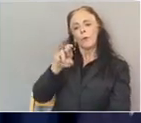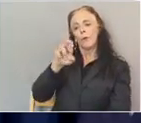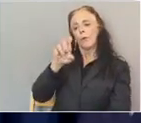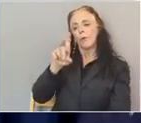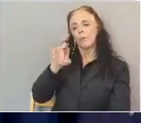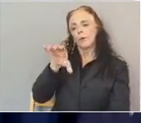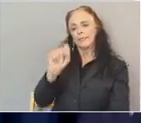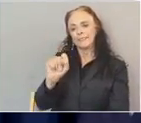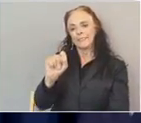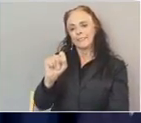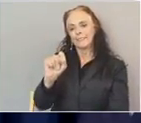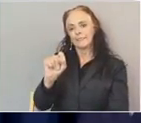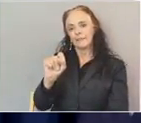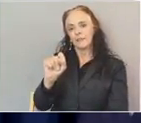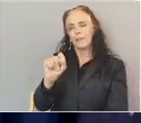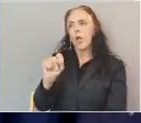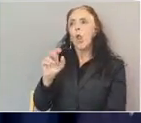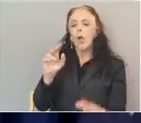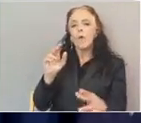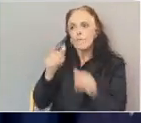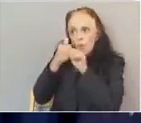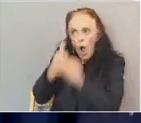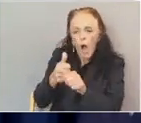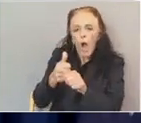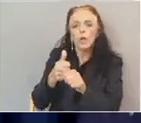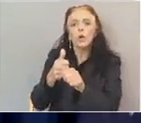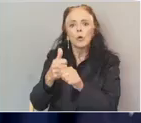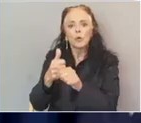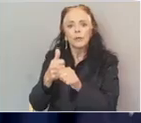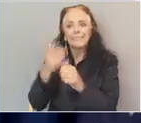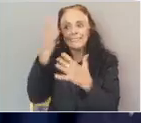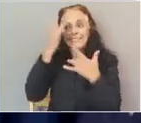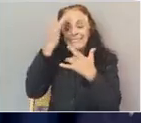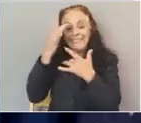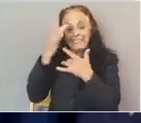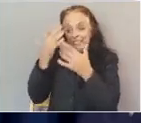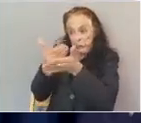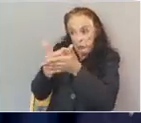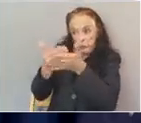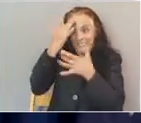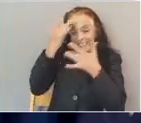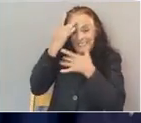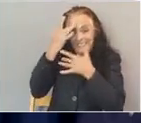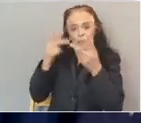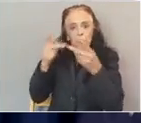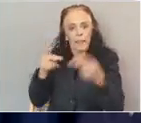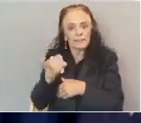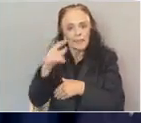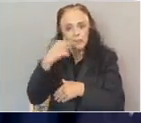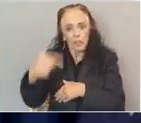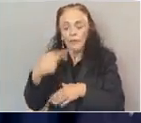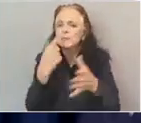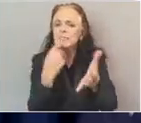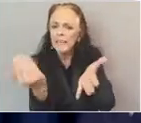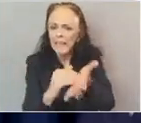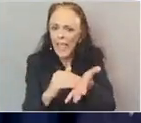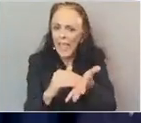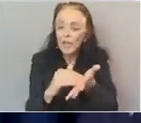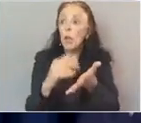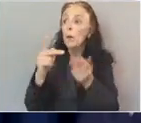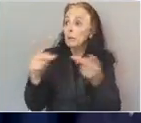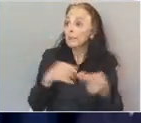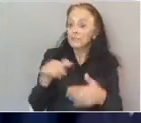that. The program tracked emerging diseases in places like China.